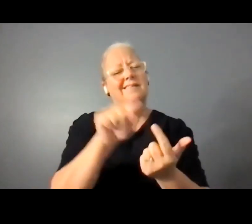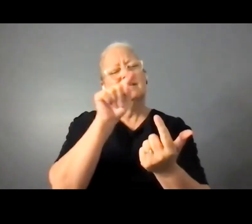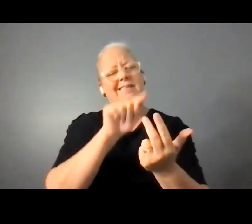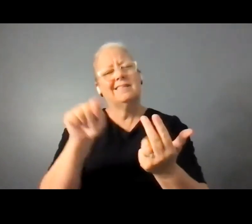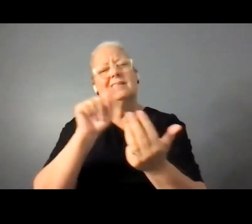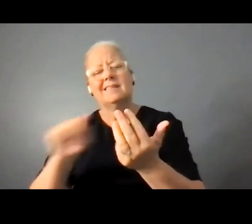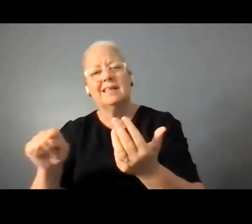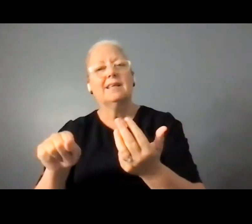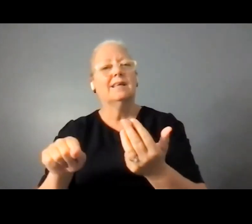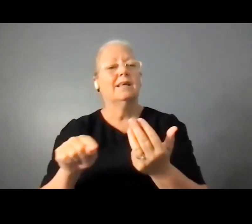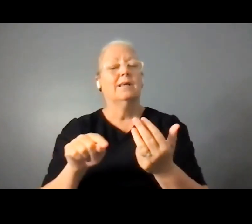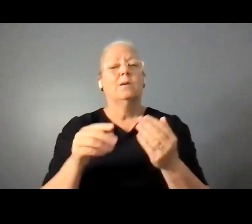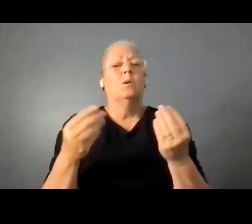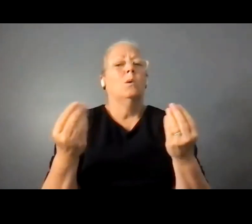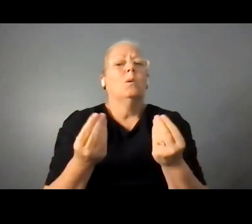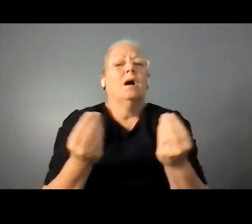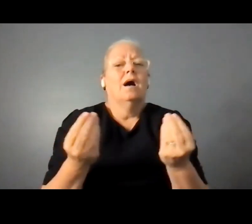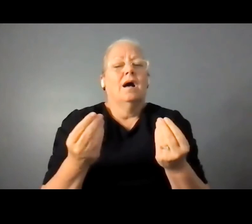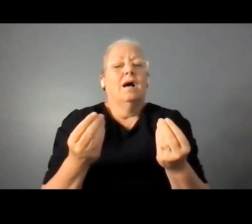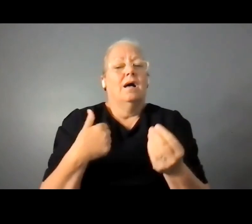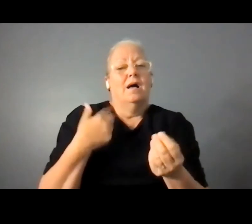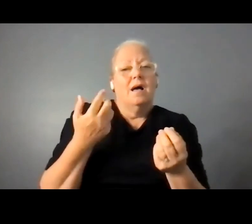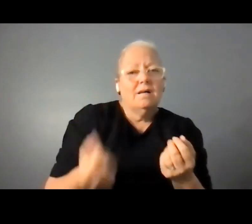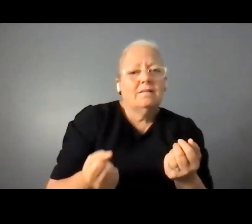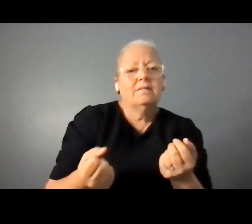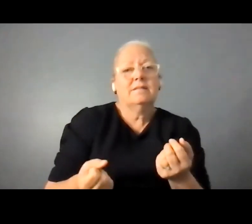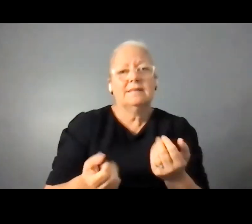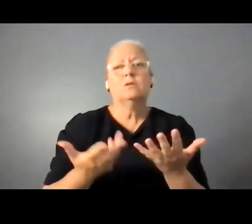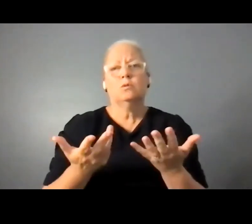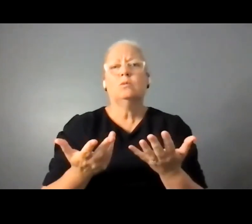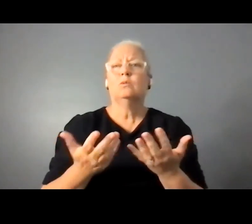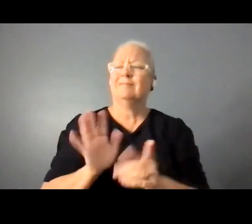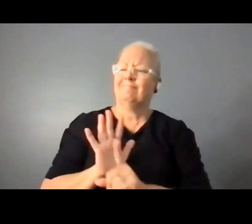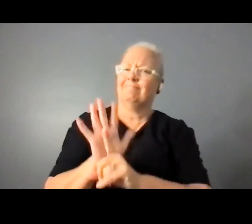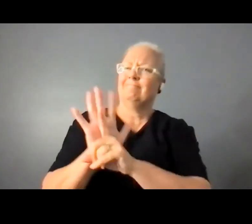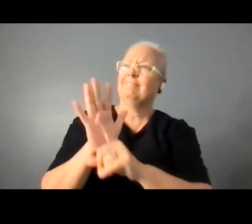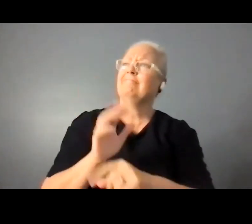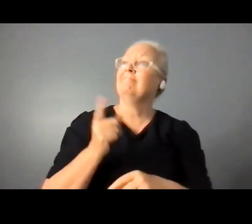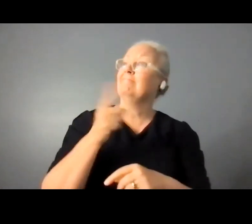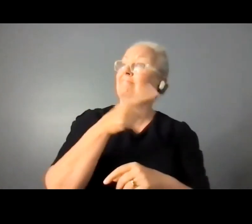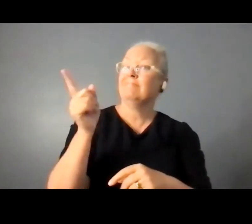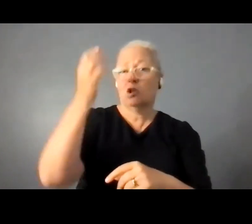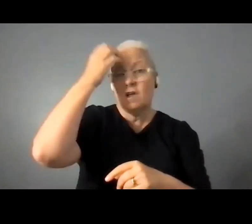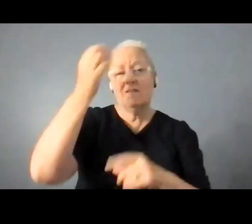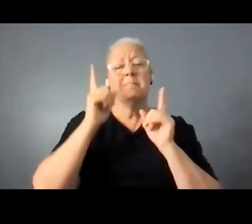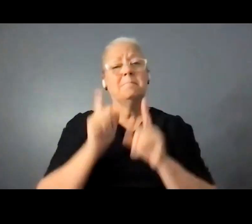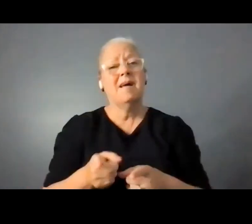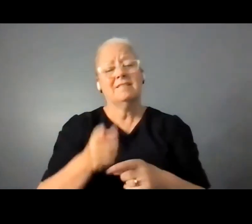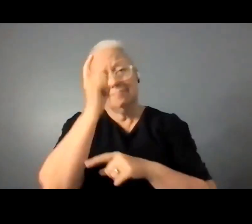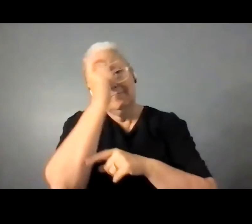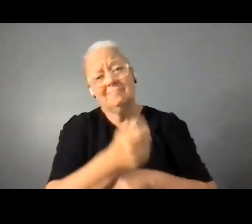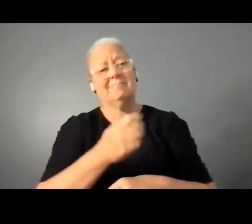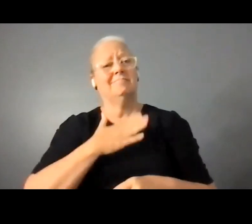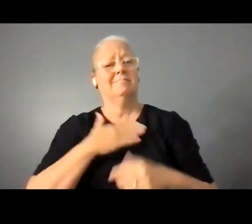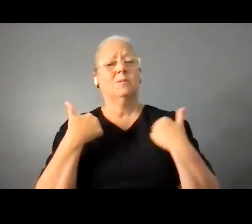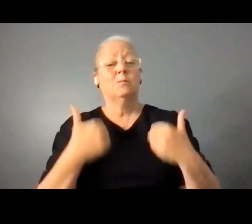we have in order to action and force these states to respect our human rights, and especially the rights